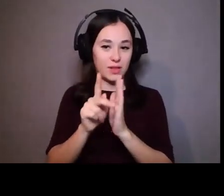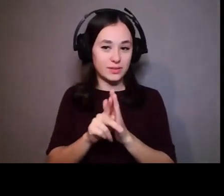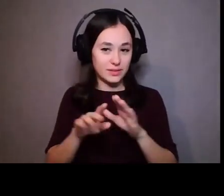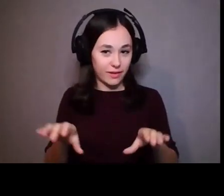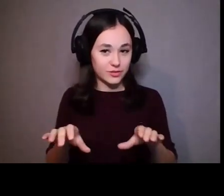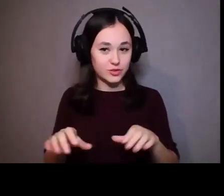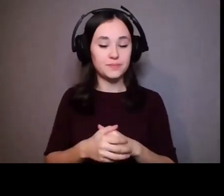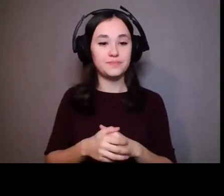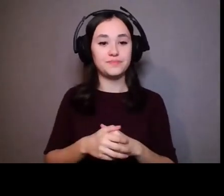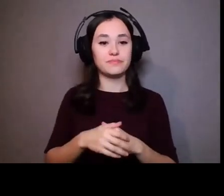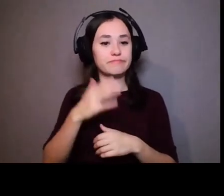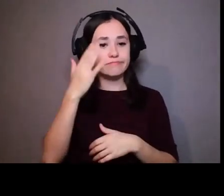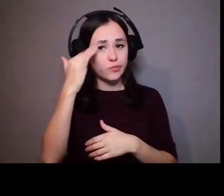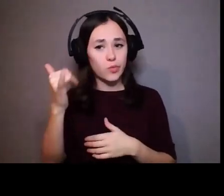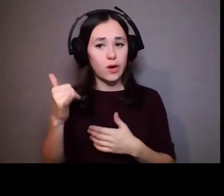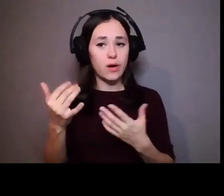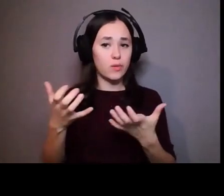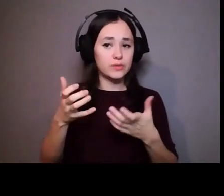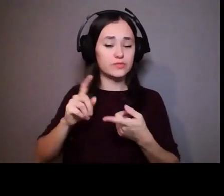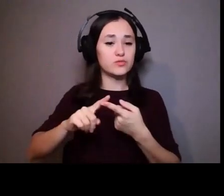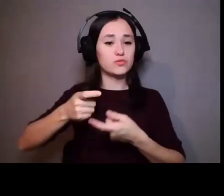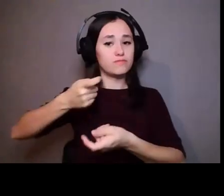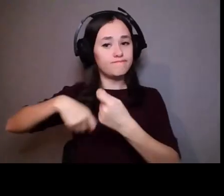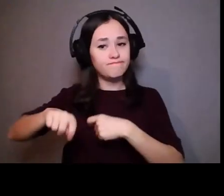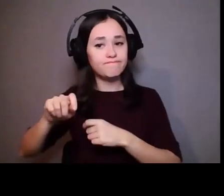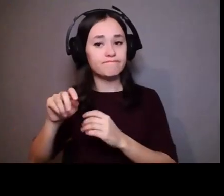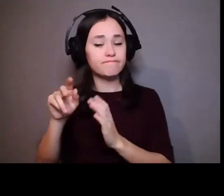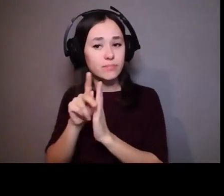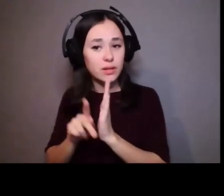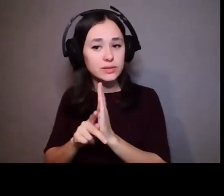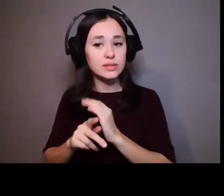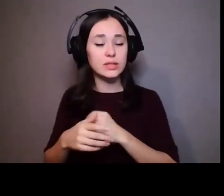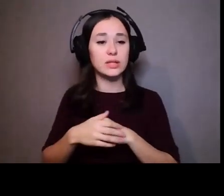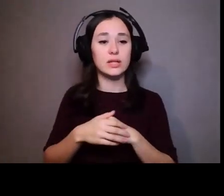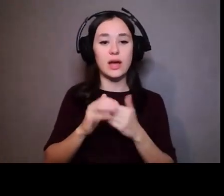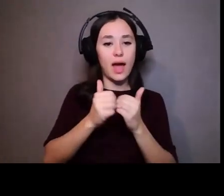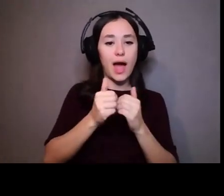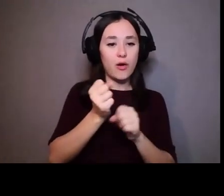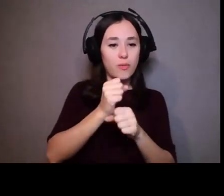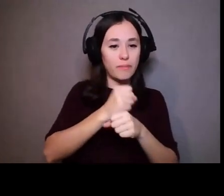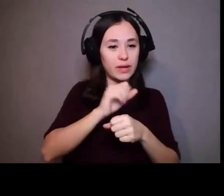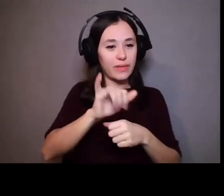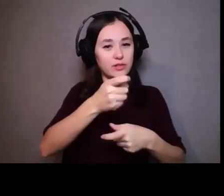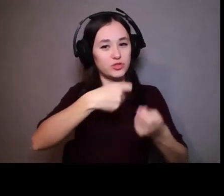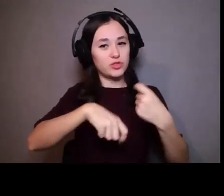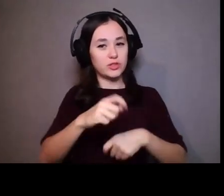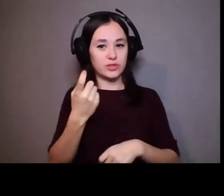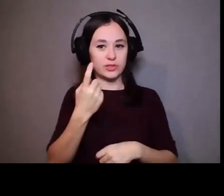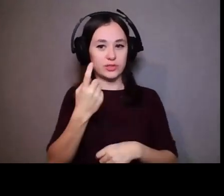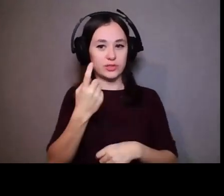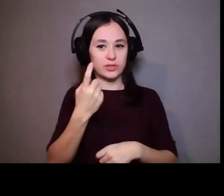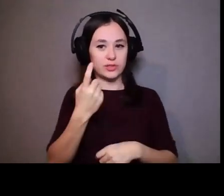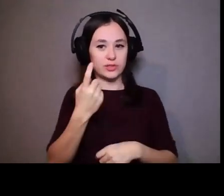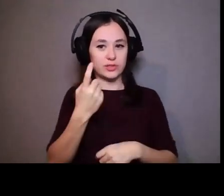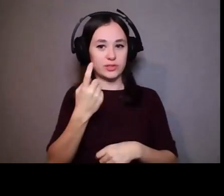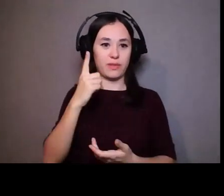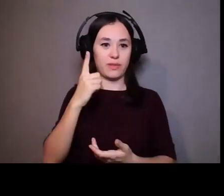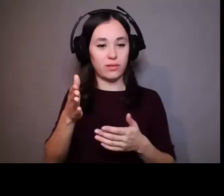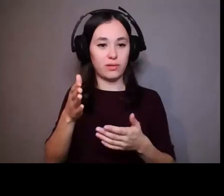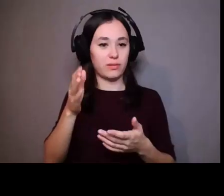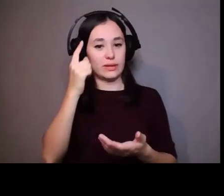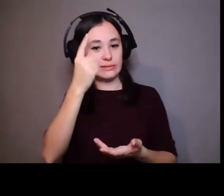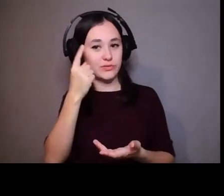policy action desirable or something that the state would consider. And we came up with the